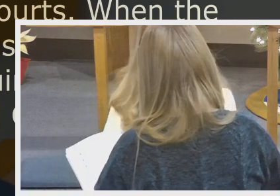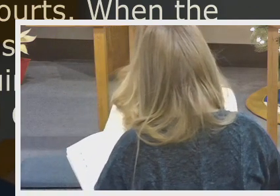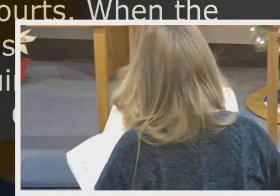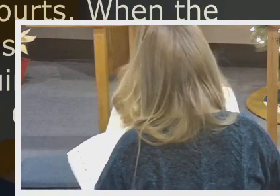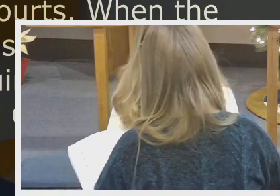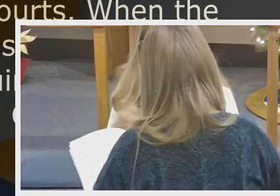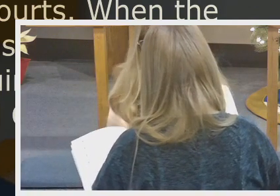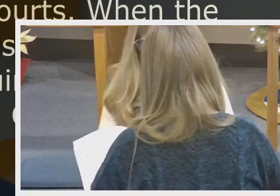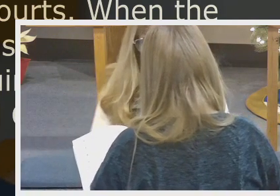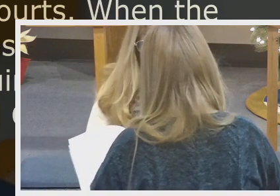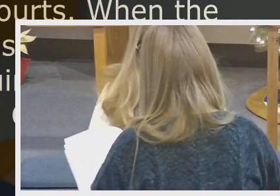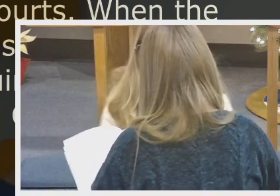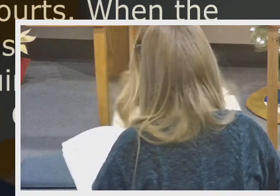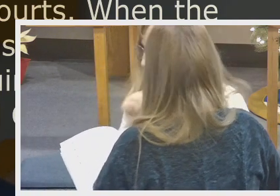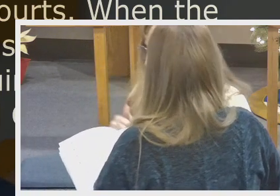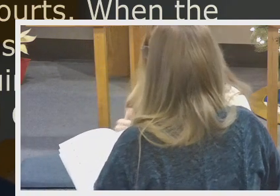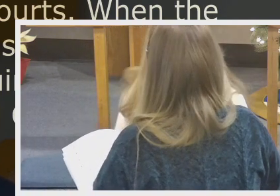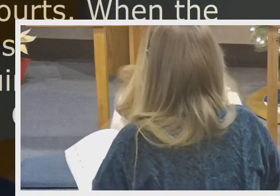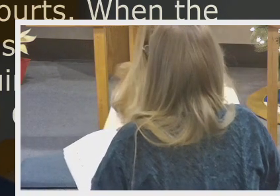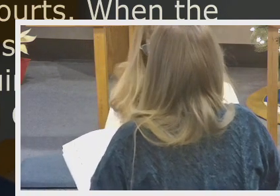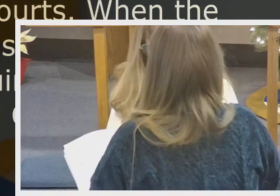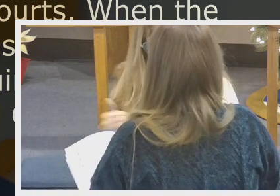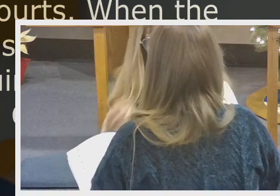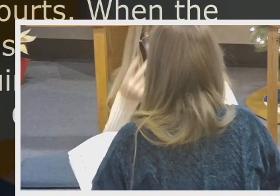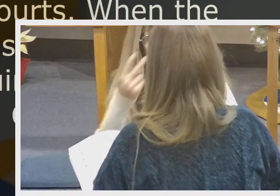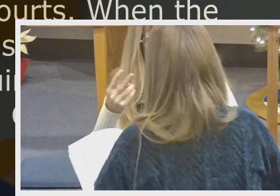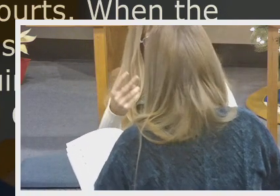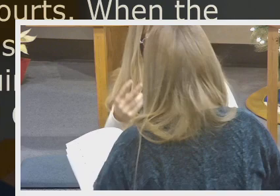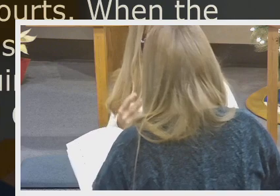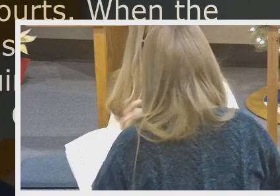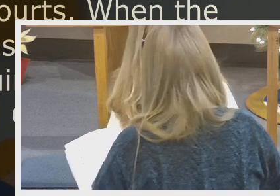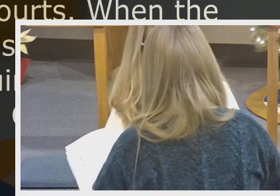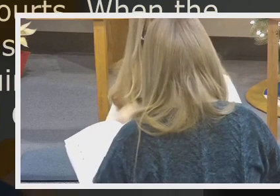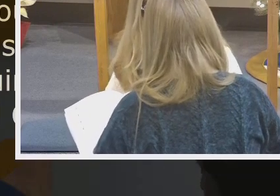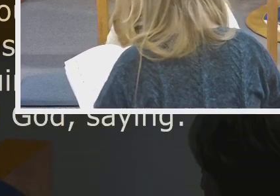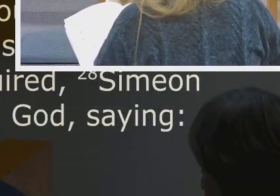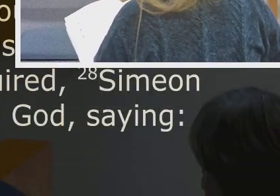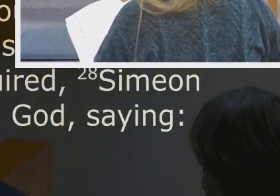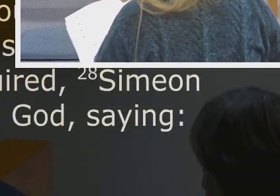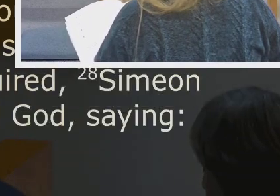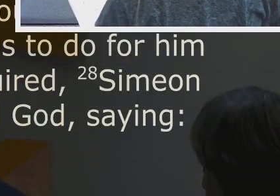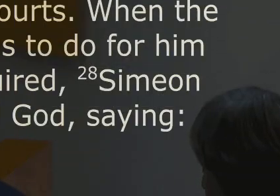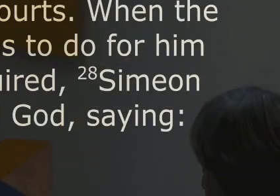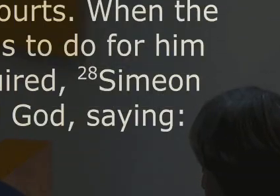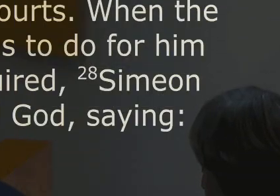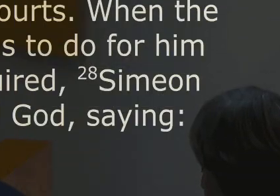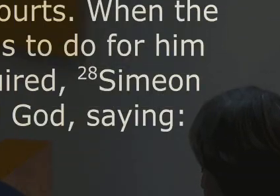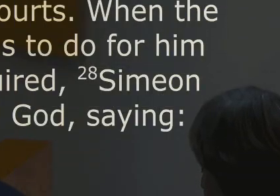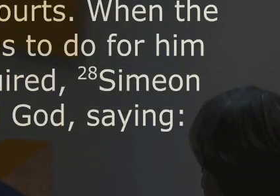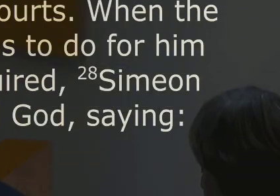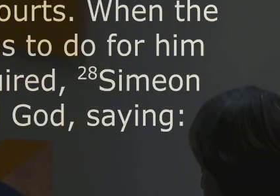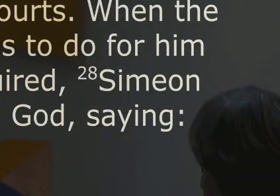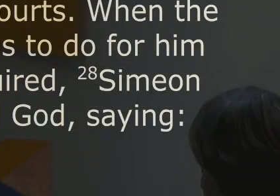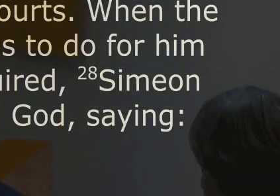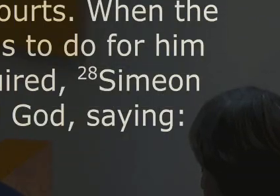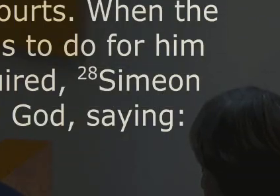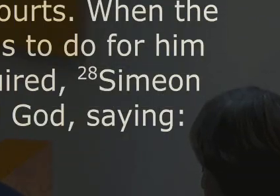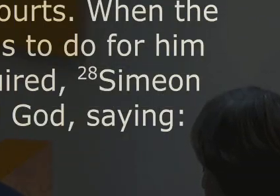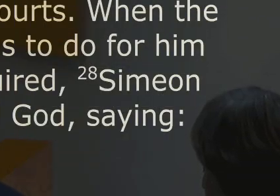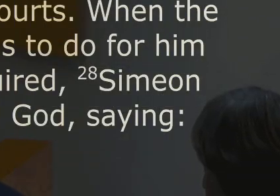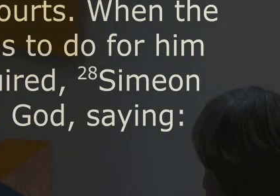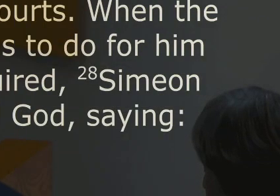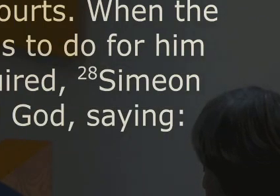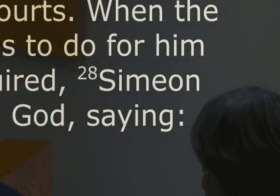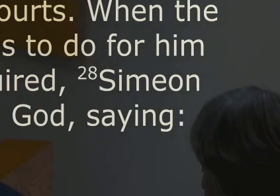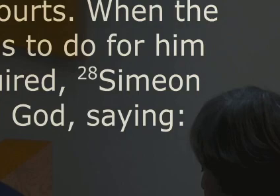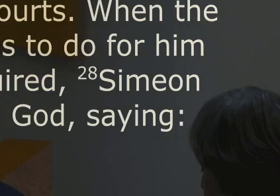before he had seen the Lord's Messiah. Moved by the Spirit, he went into the temple courts. When